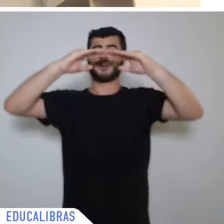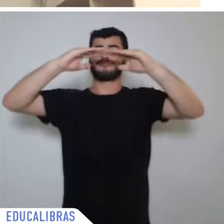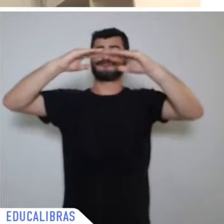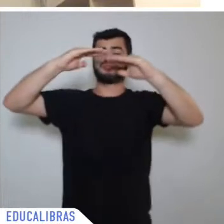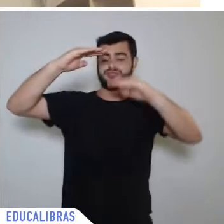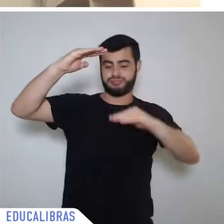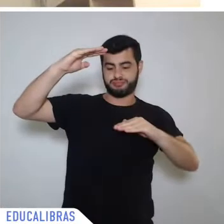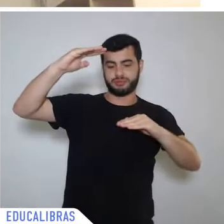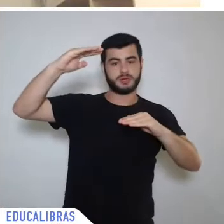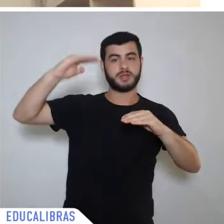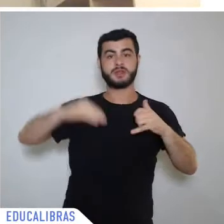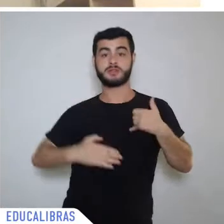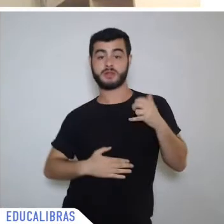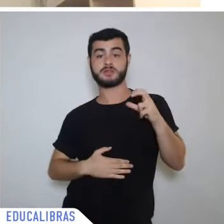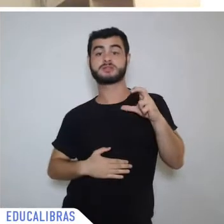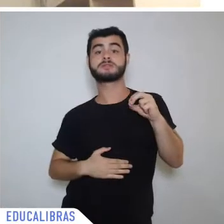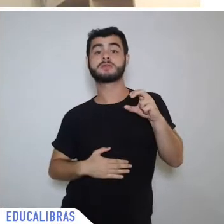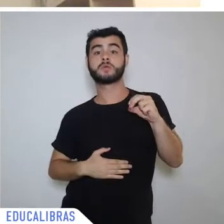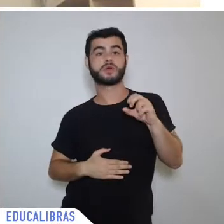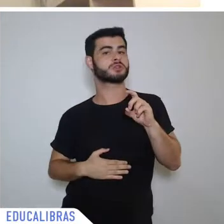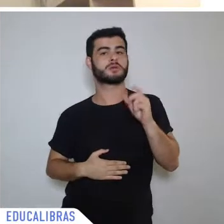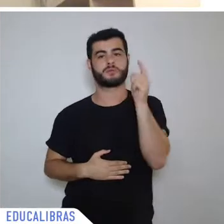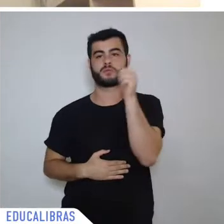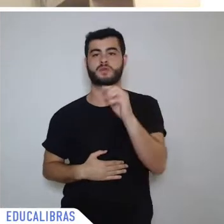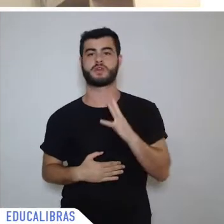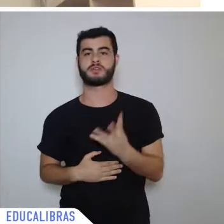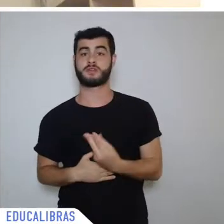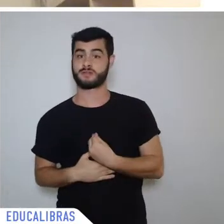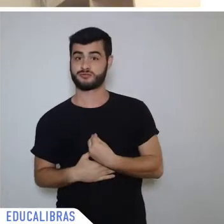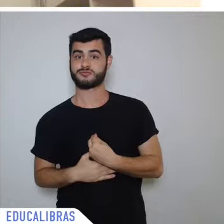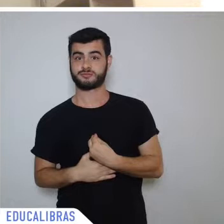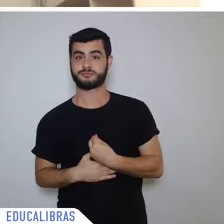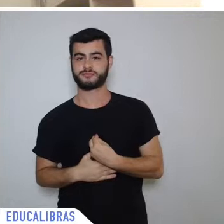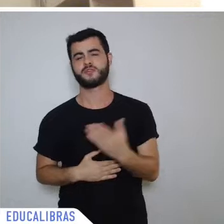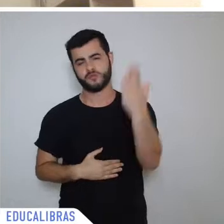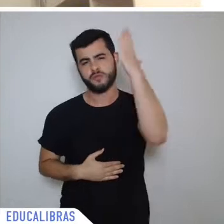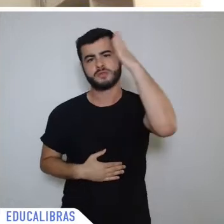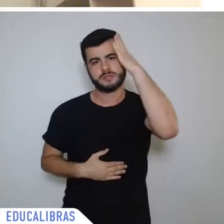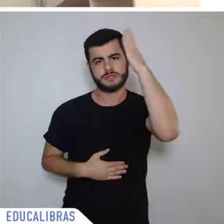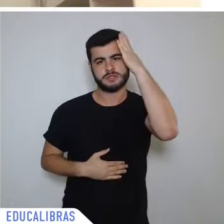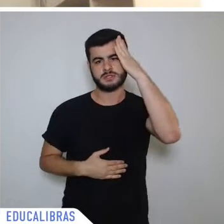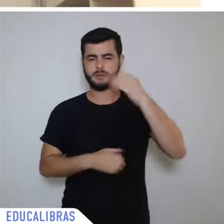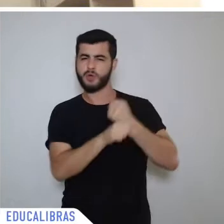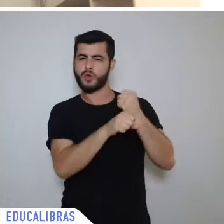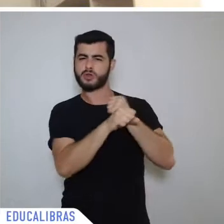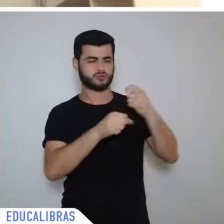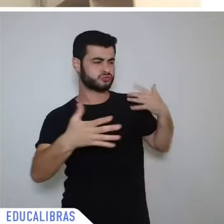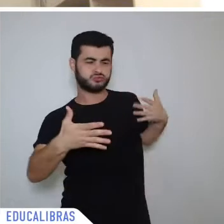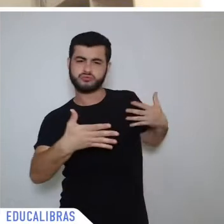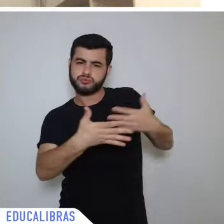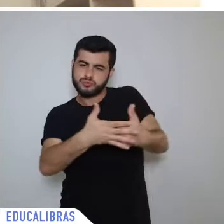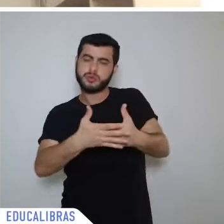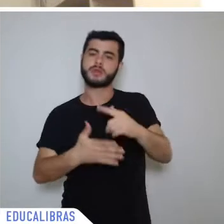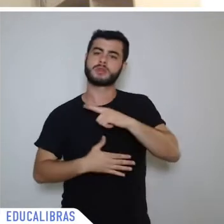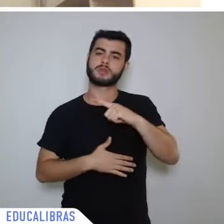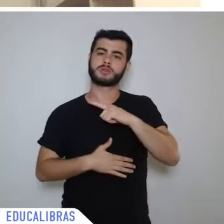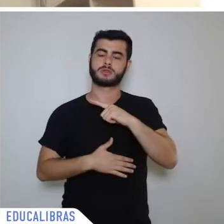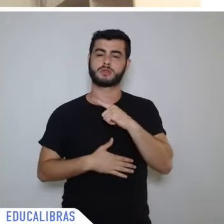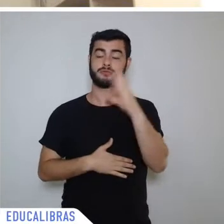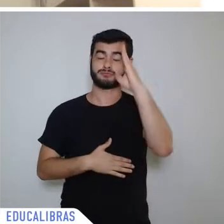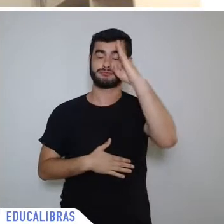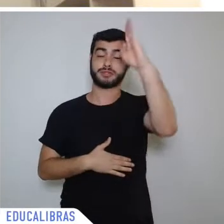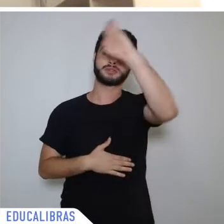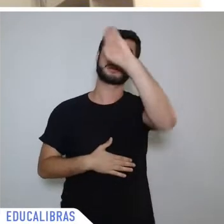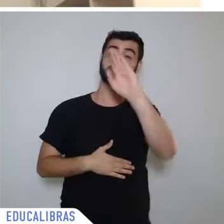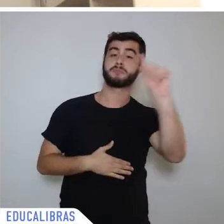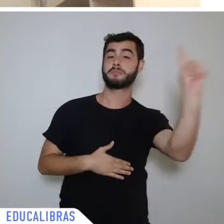to 35 years when we talk about transgender women. That is half of the national estimate. Over the past